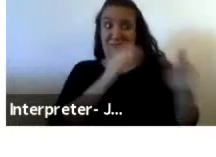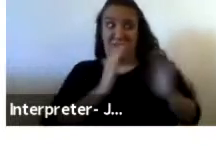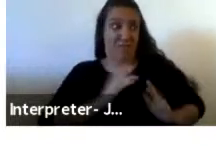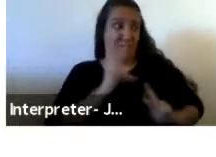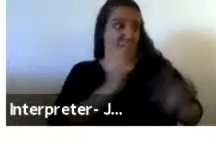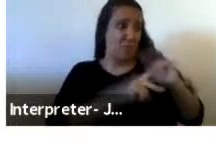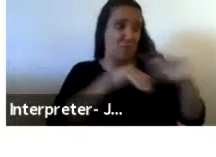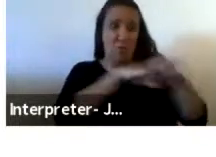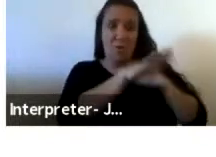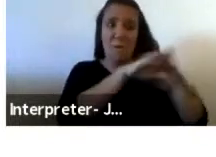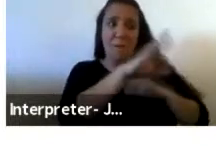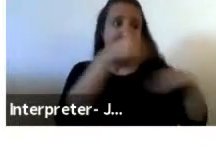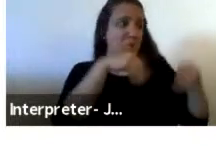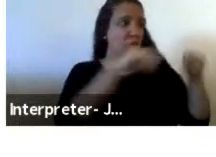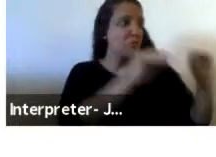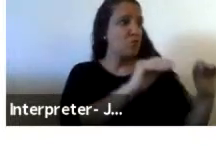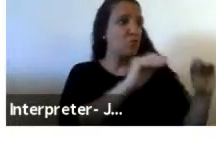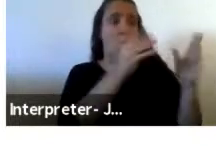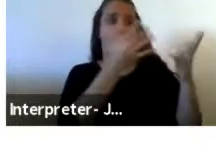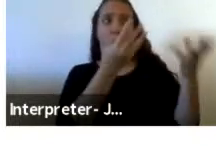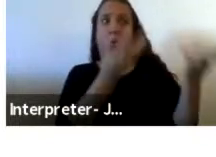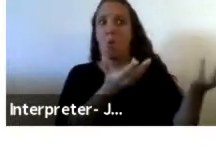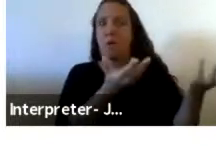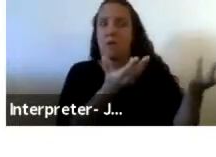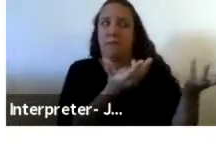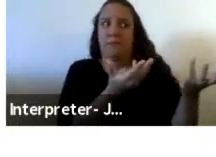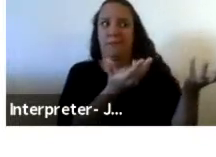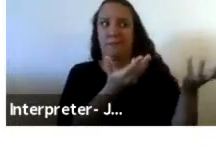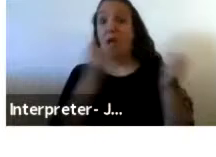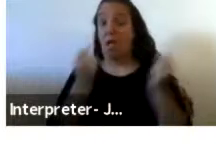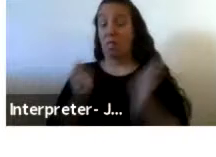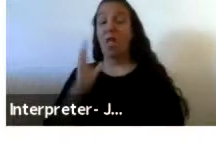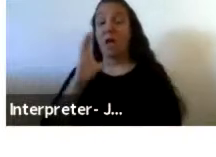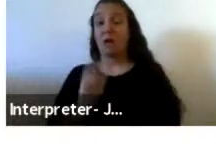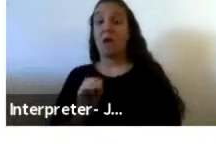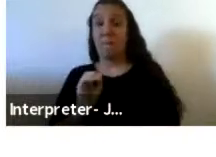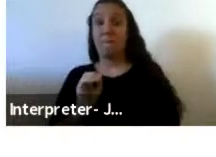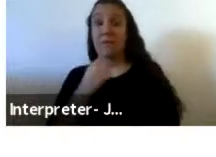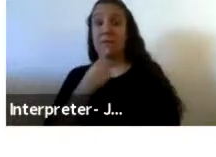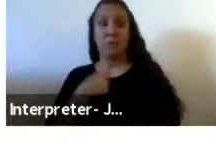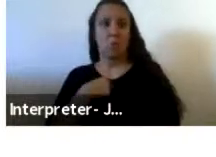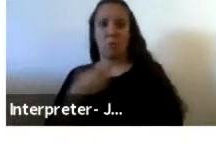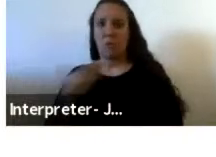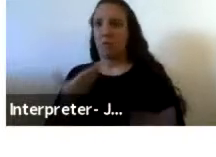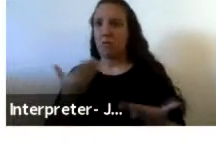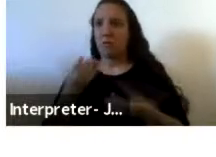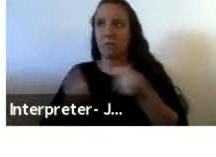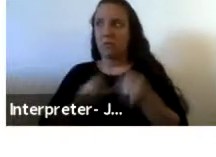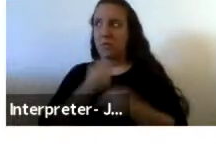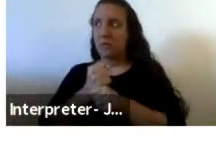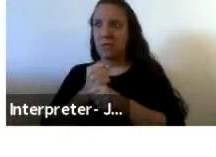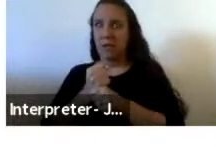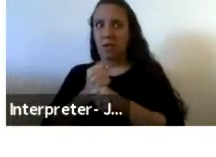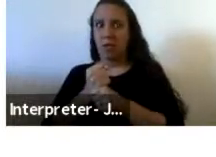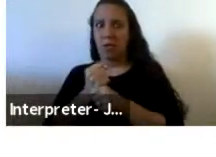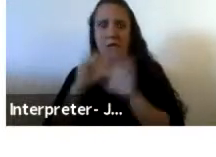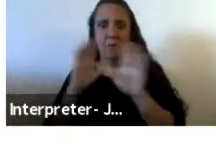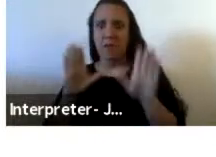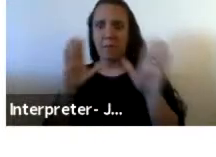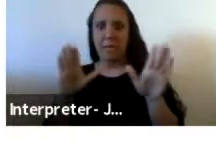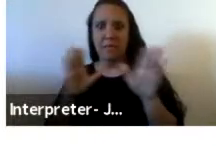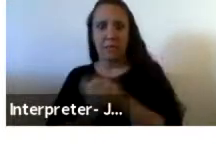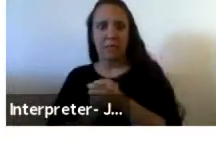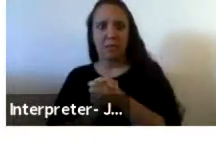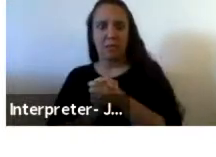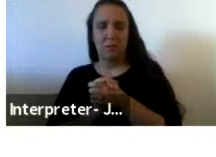in to the doors. I've heard a lot of companies telling me that this year was a phenomenal year for what it was that they were doing and what they were